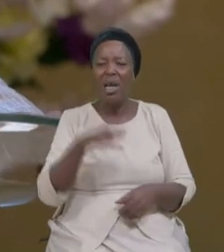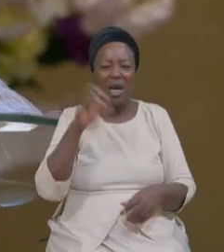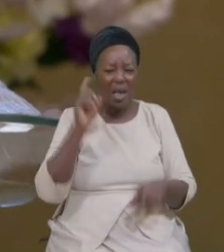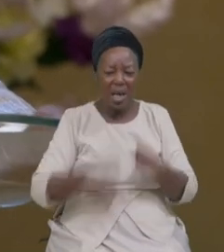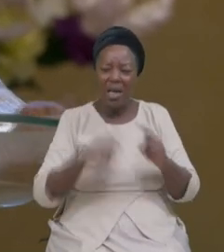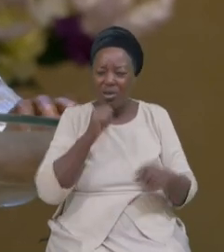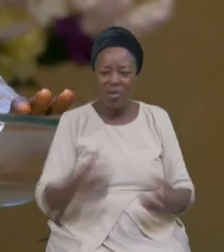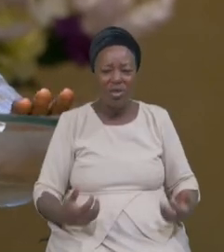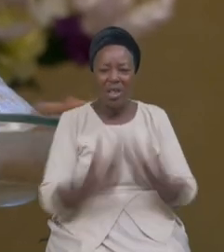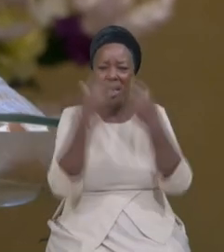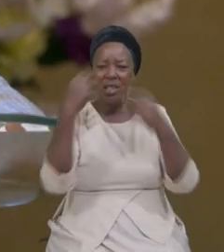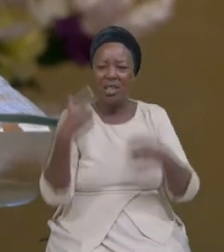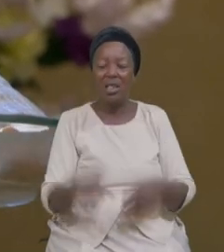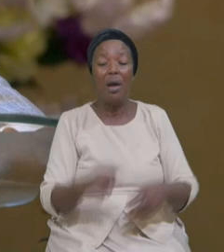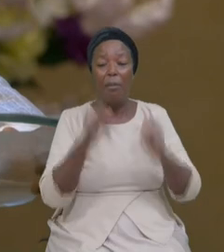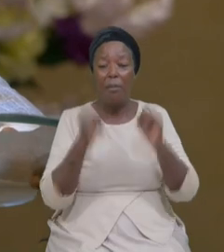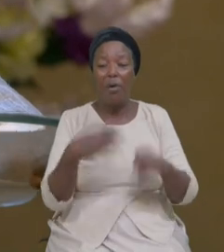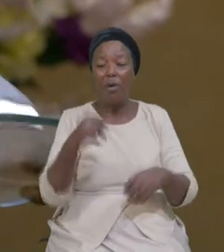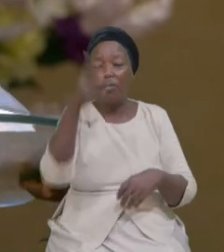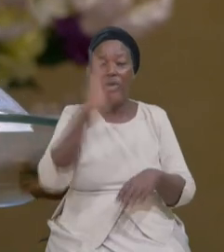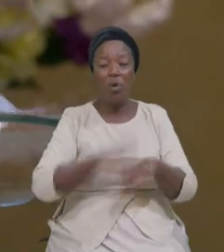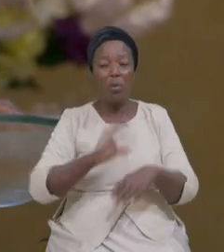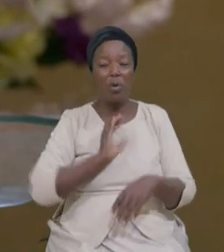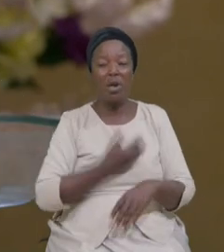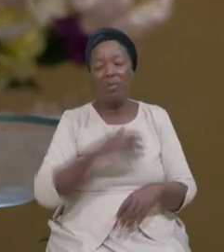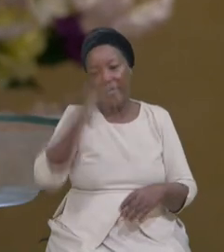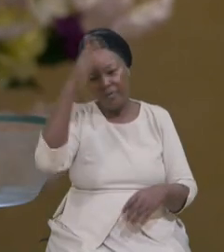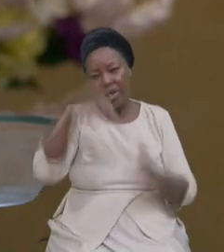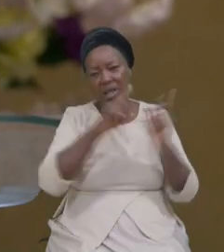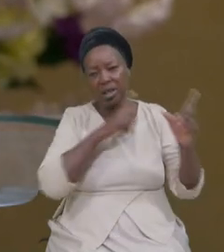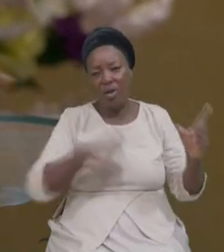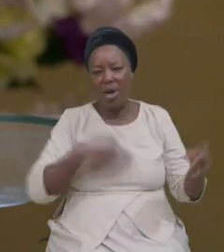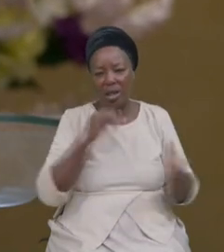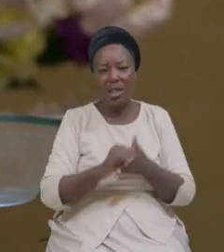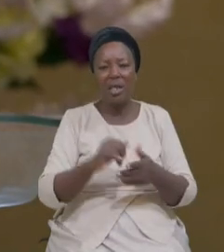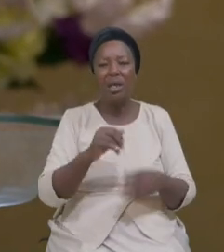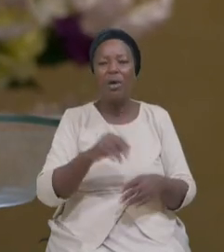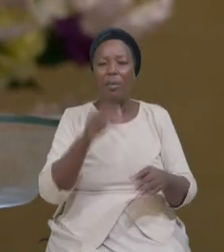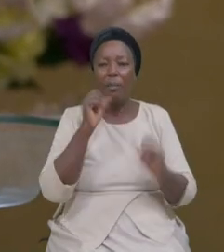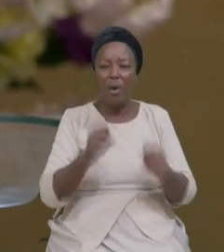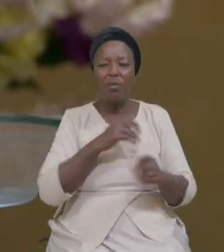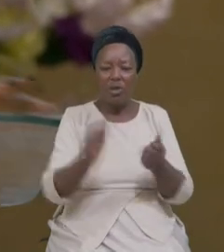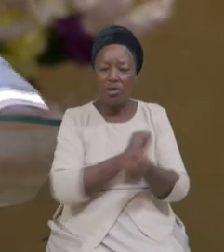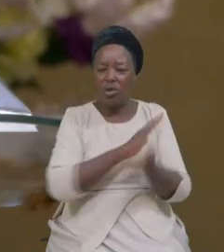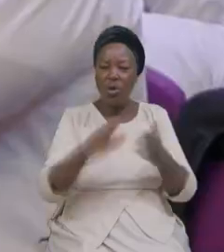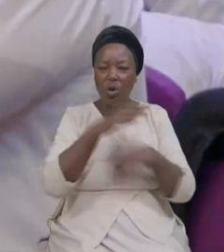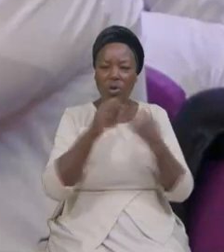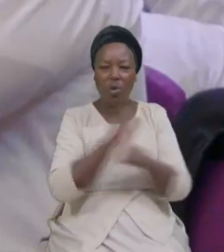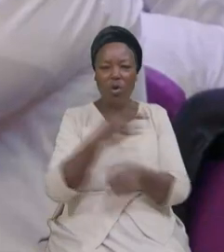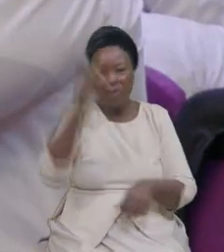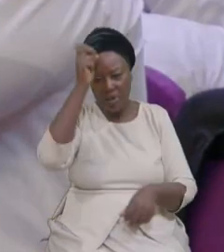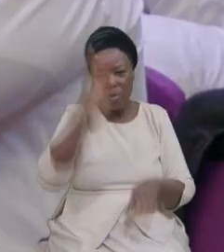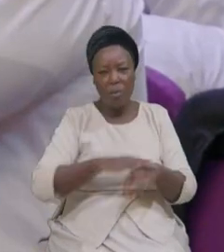will destroy all the works of the devil. You believe it, shout aloud, amen.